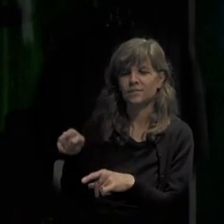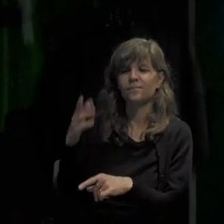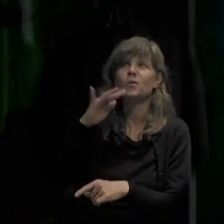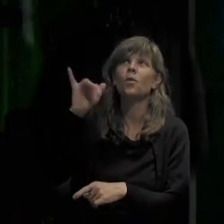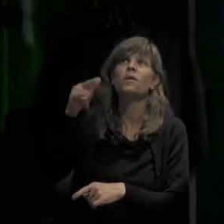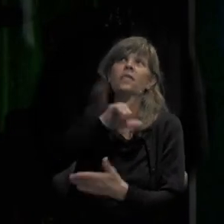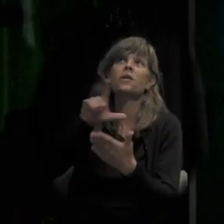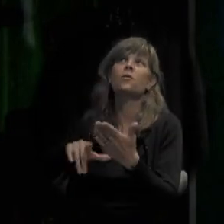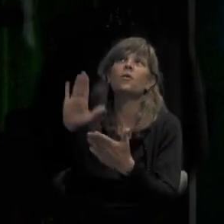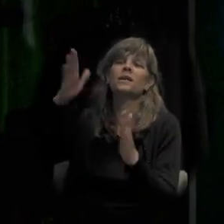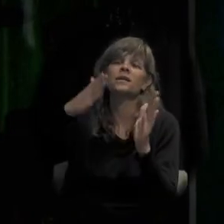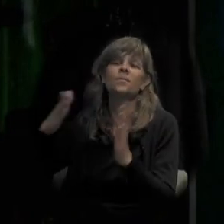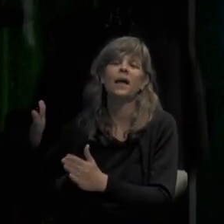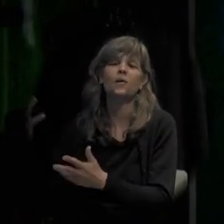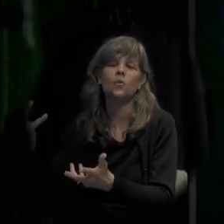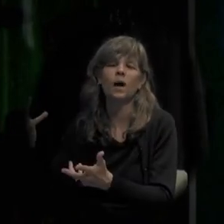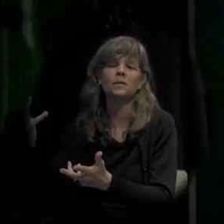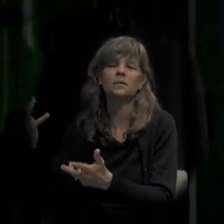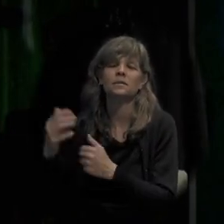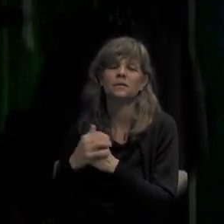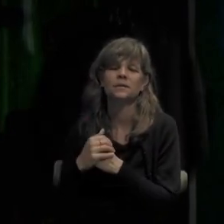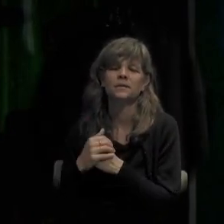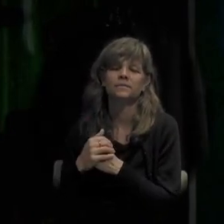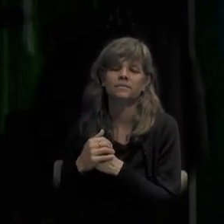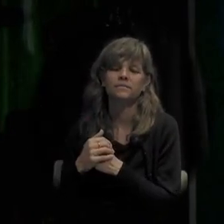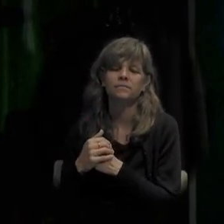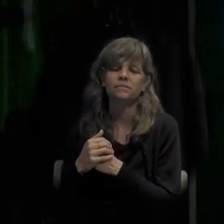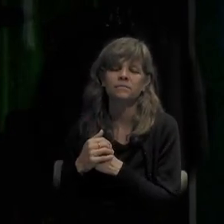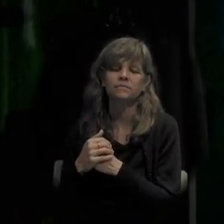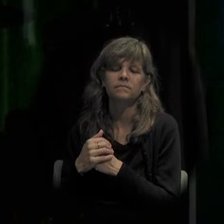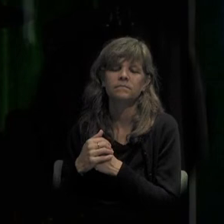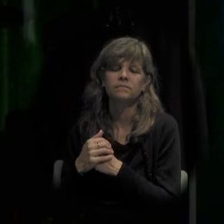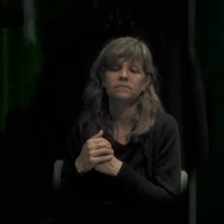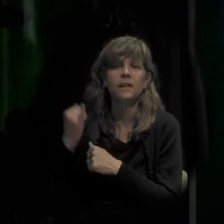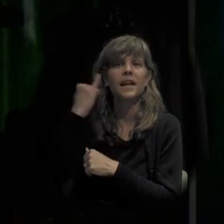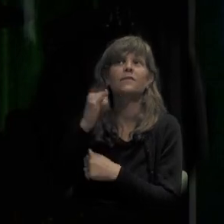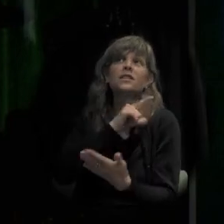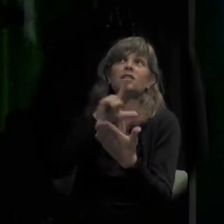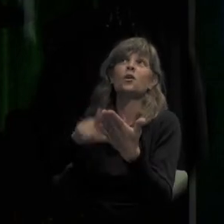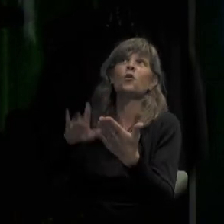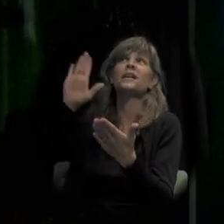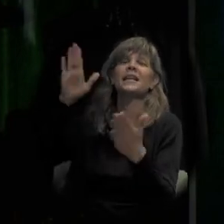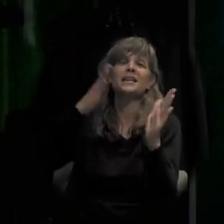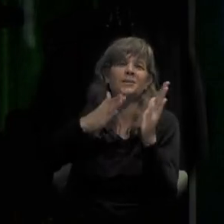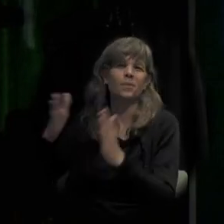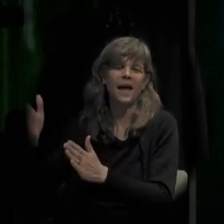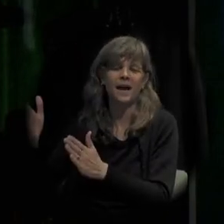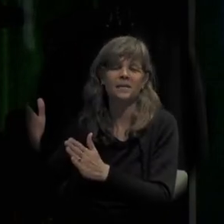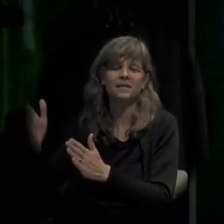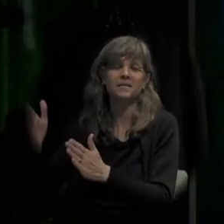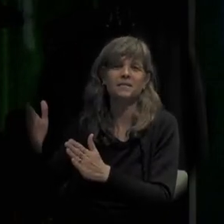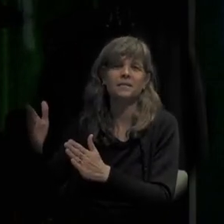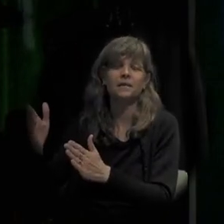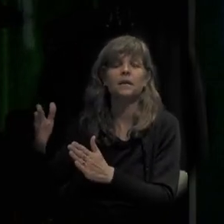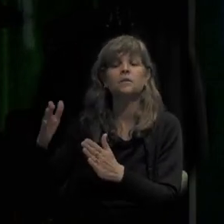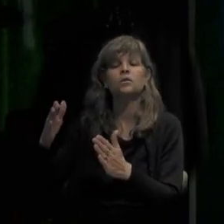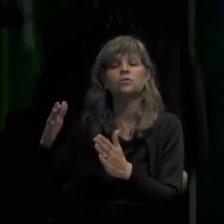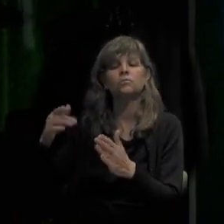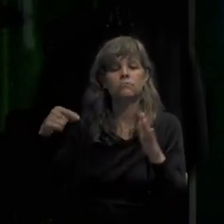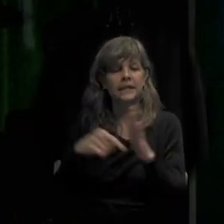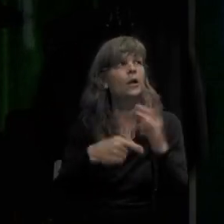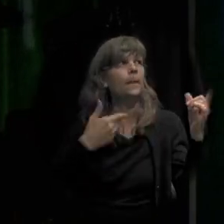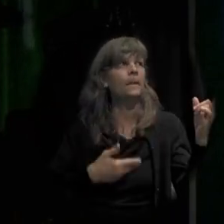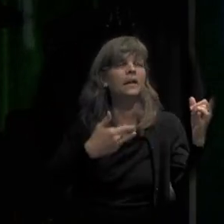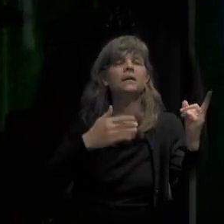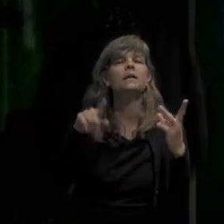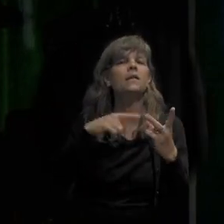Lord. But if it is men, may they be cursed before the Lord, for they have driven me out this day, that I should have no share in the heritage of the